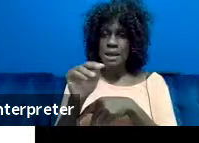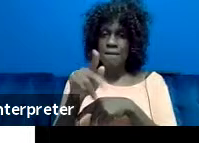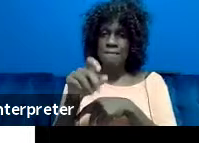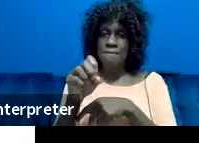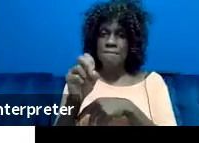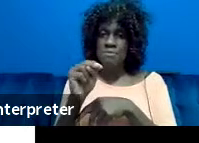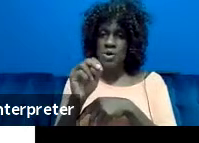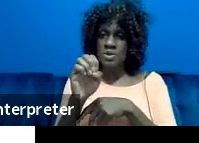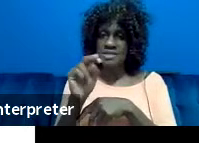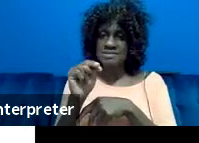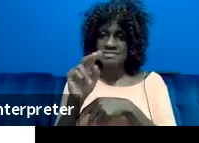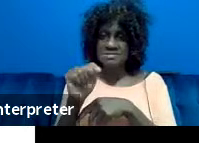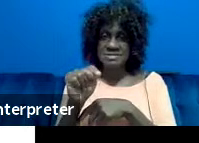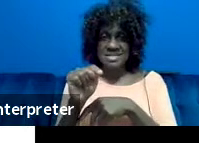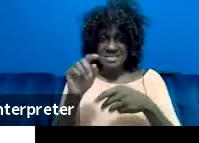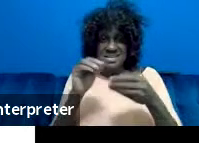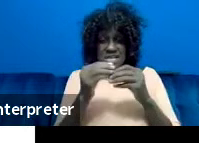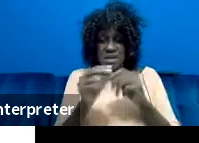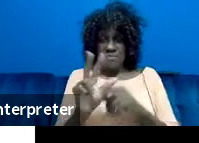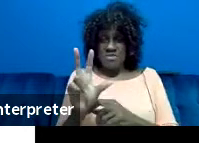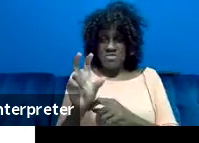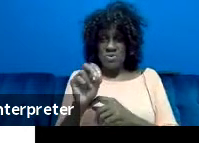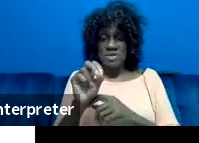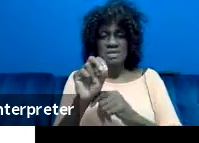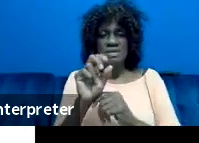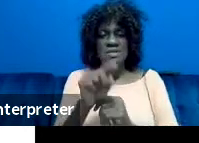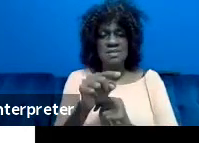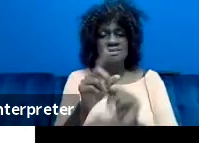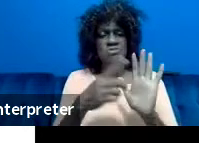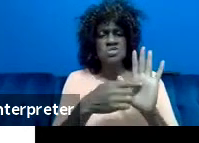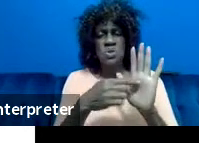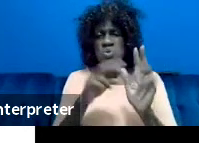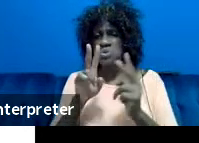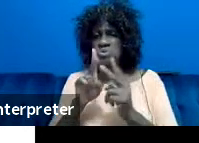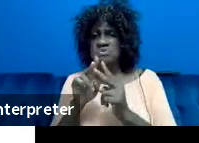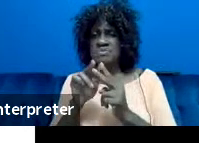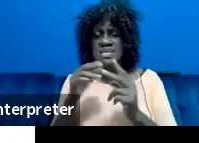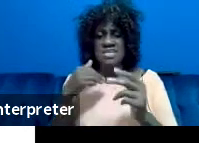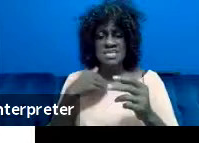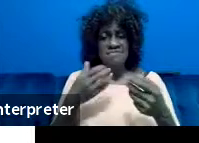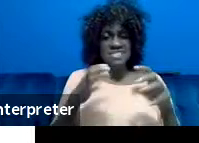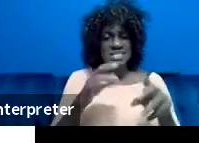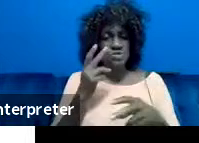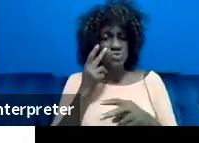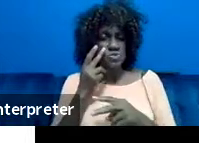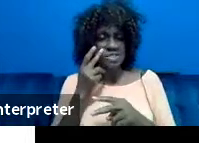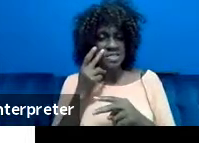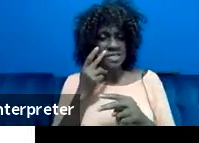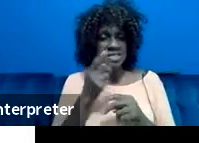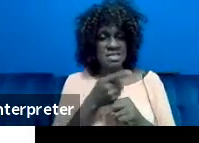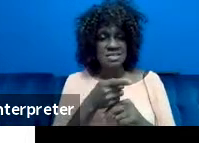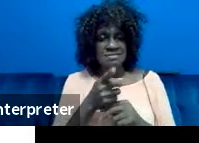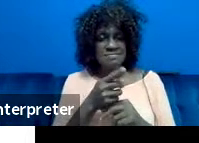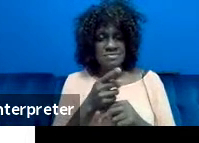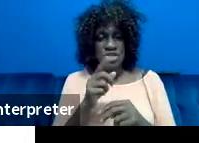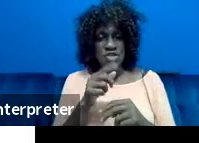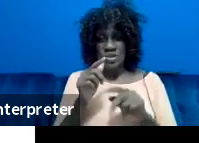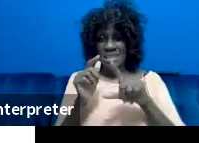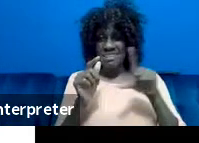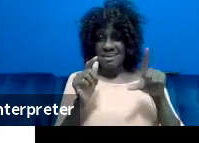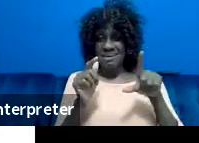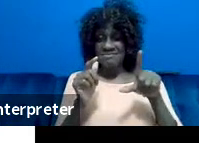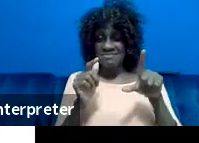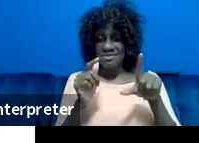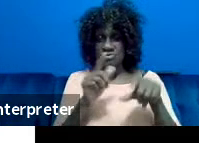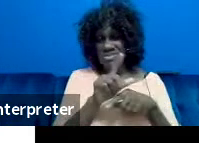On slide number 30, I have this slide that kind of shows you one or the other and gives you an opportunity to kind of see that, the one on the left, you approach and exit